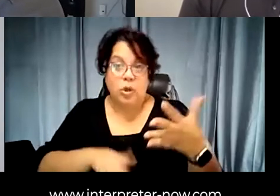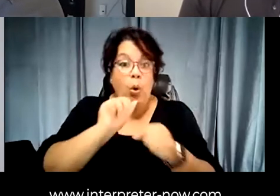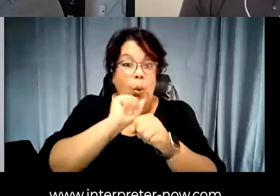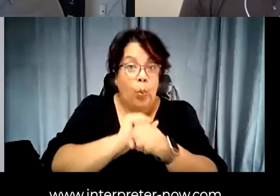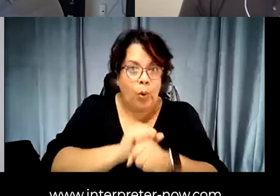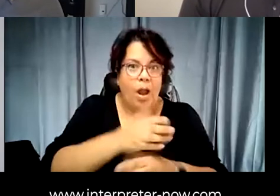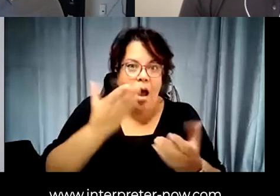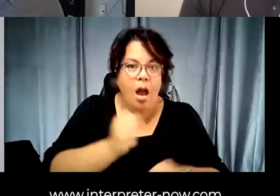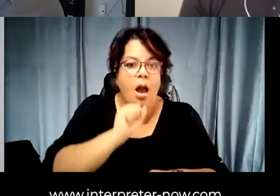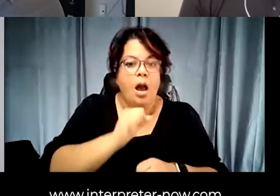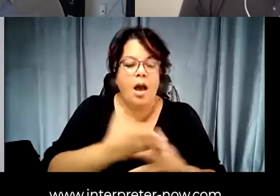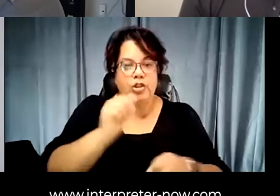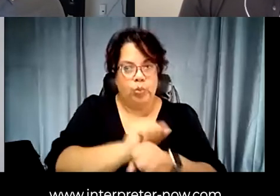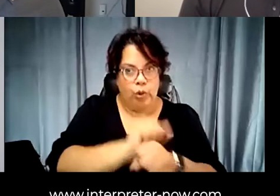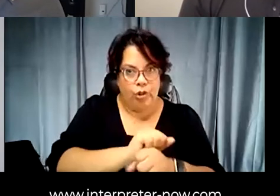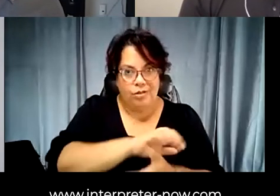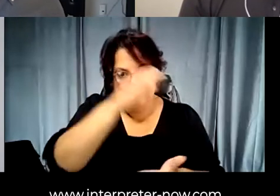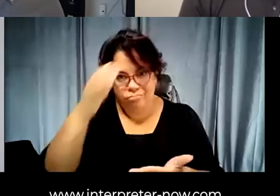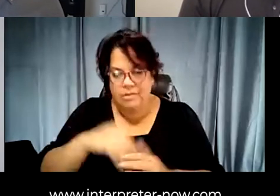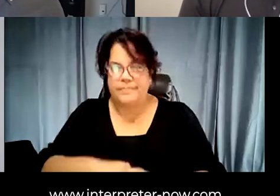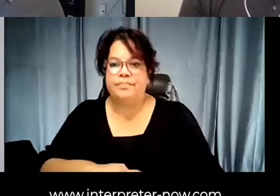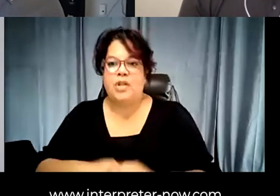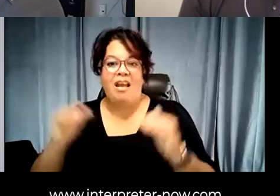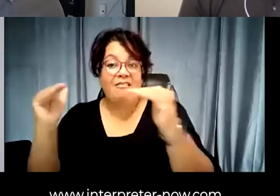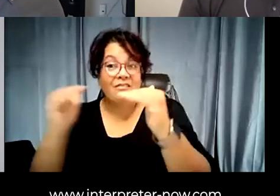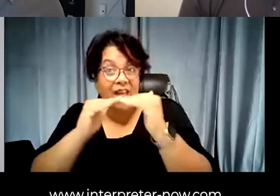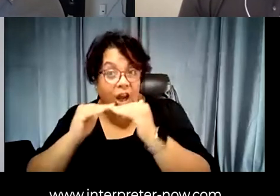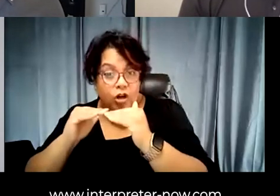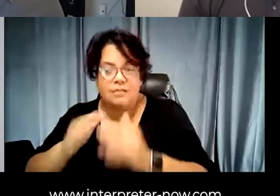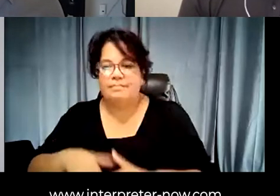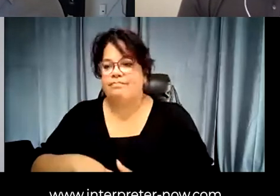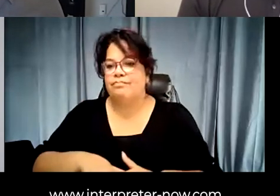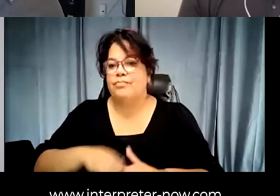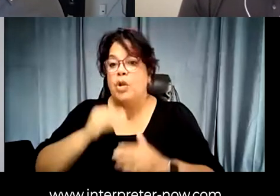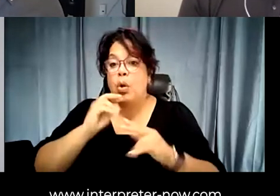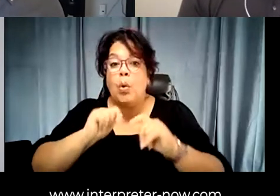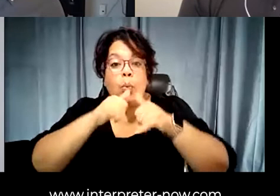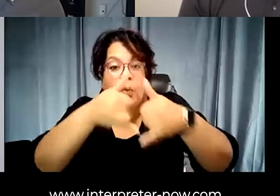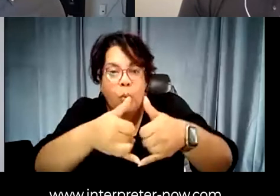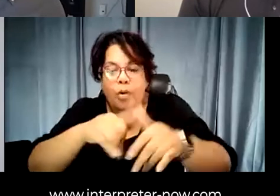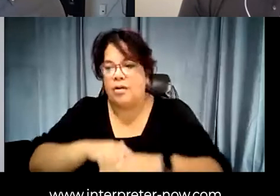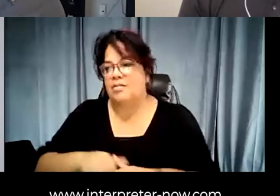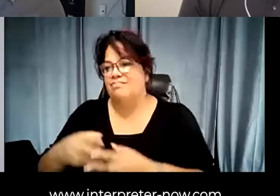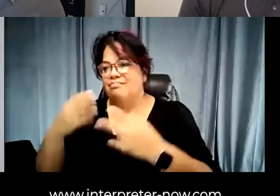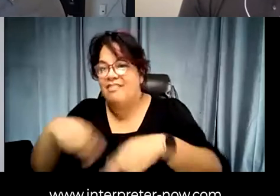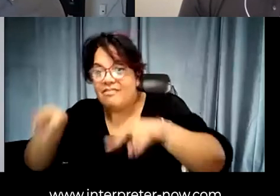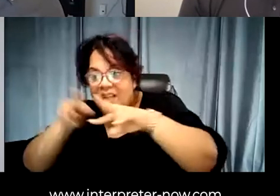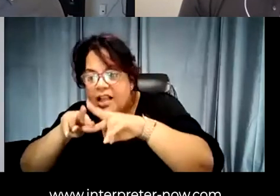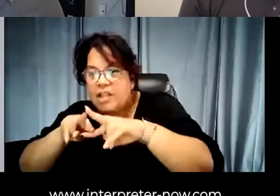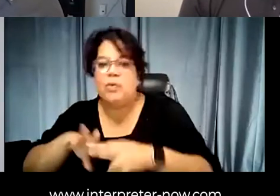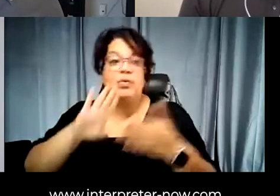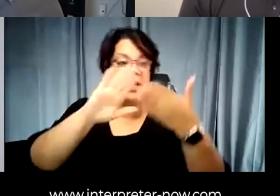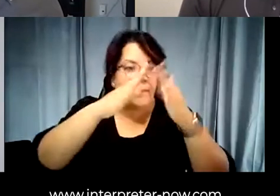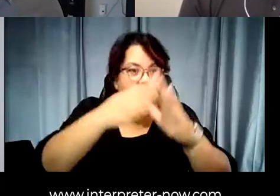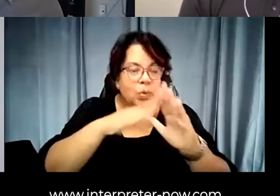key. There's a matter of fairness. There's a matter of reward. There's a matter of values, community,